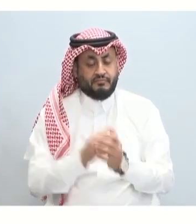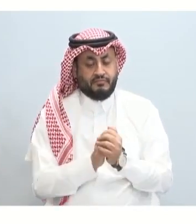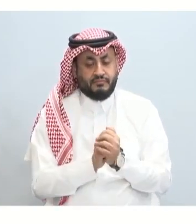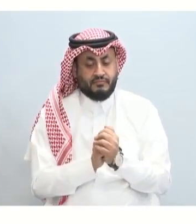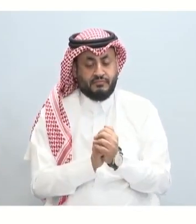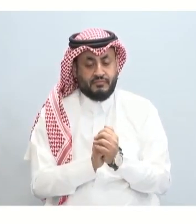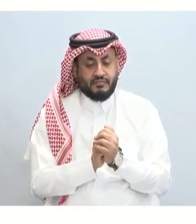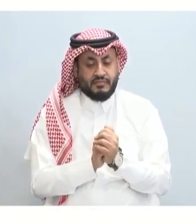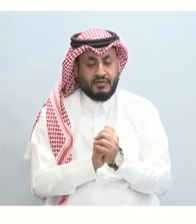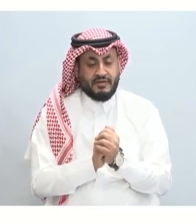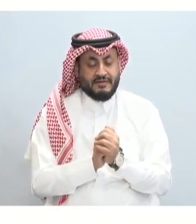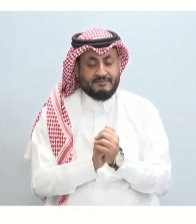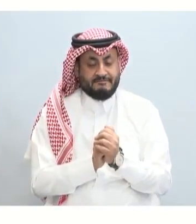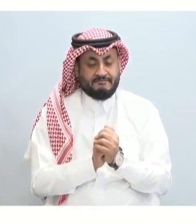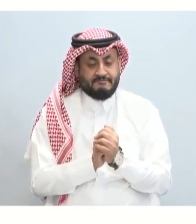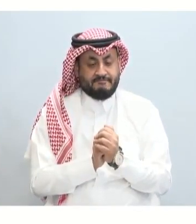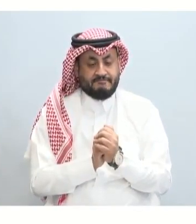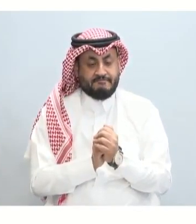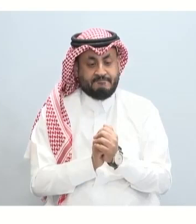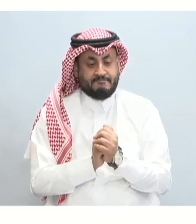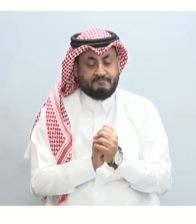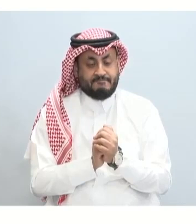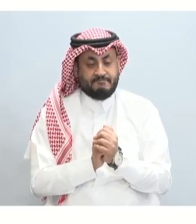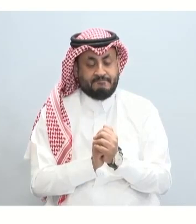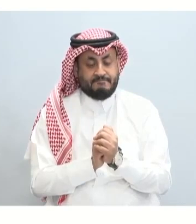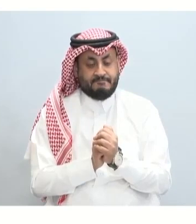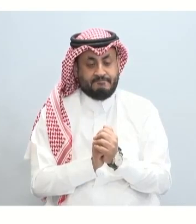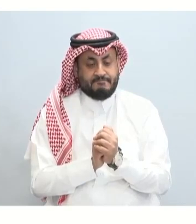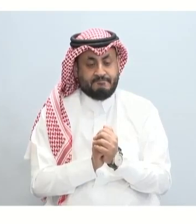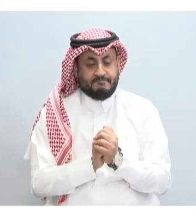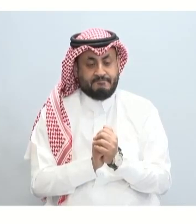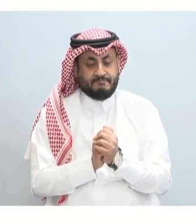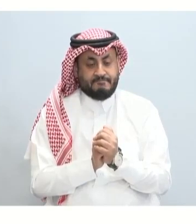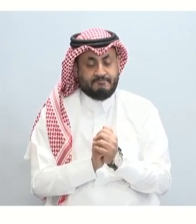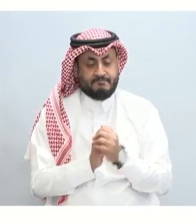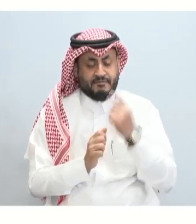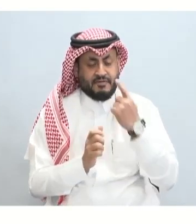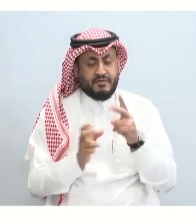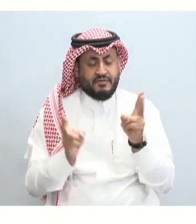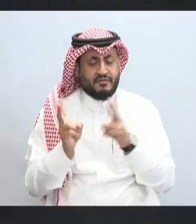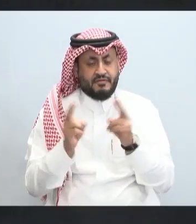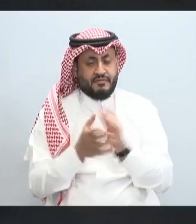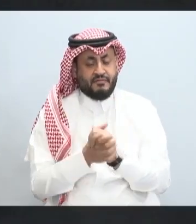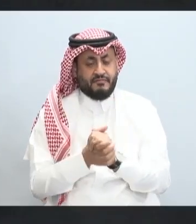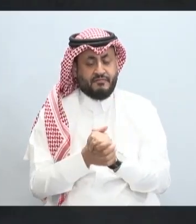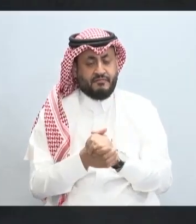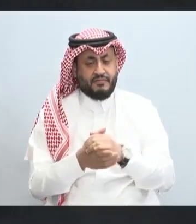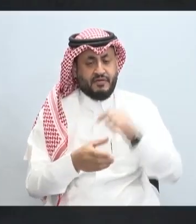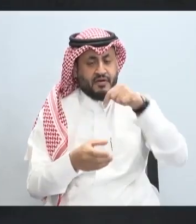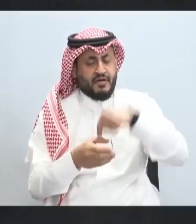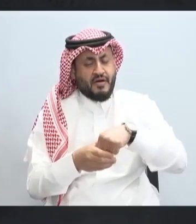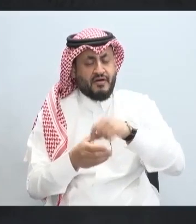page 91. Now, on page 91, we would like to practice in-flight